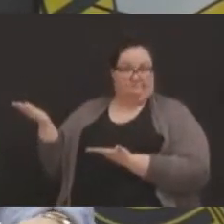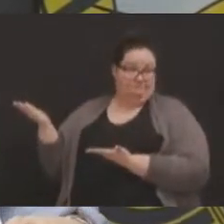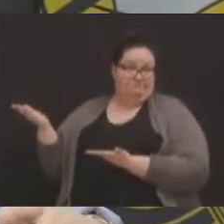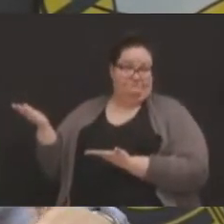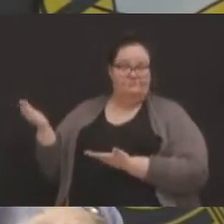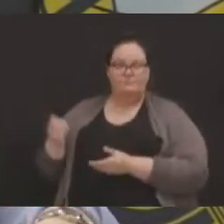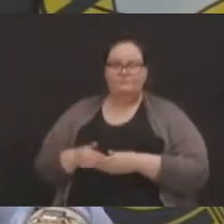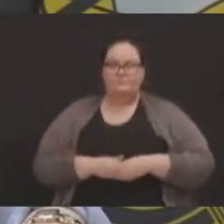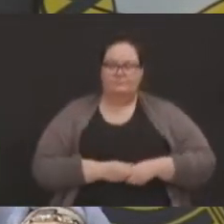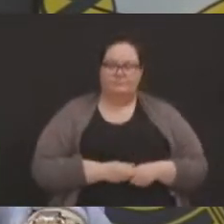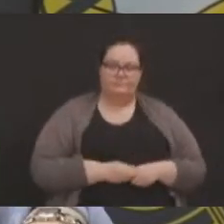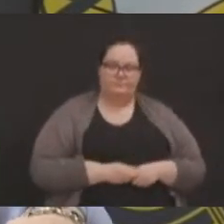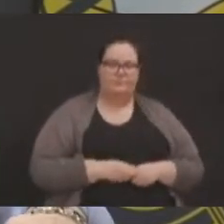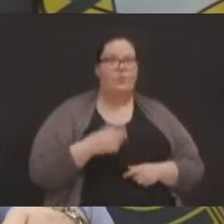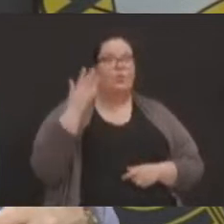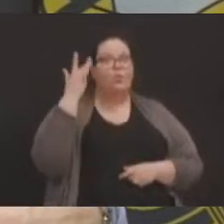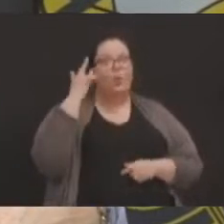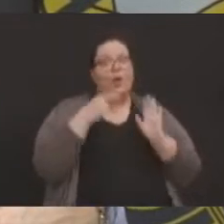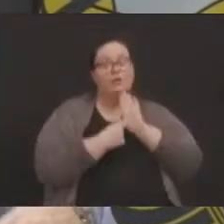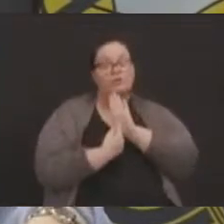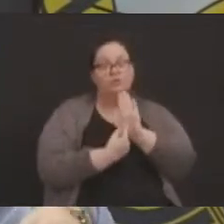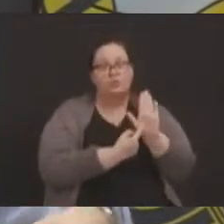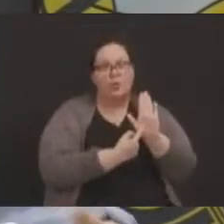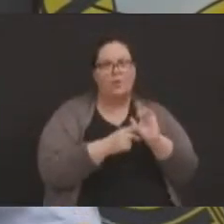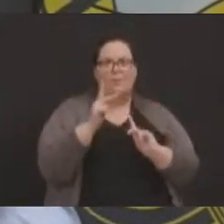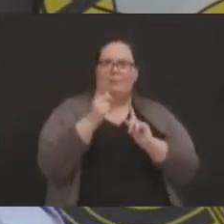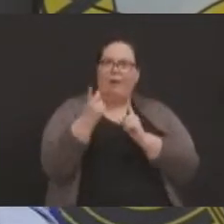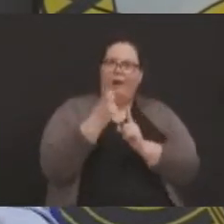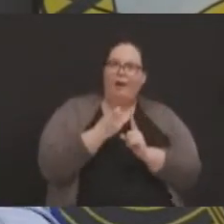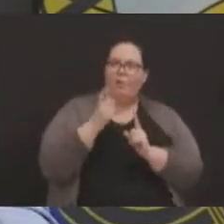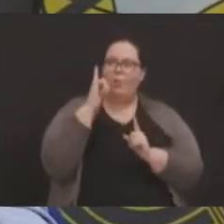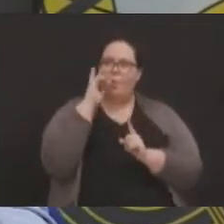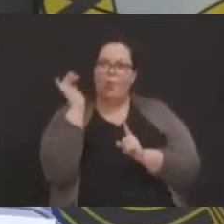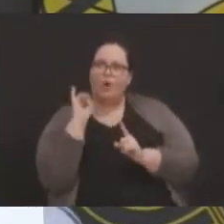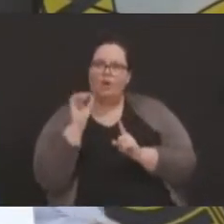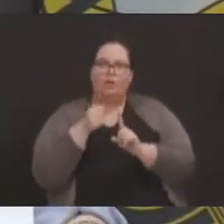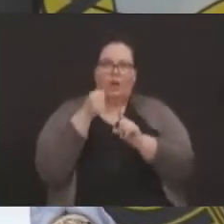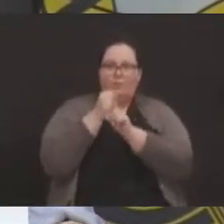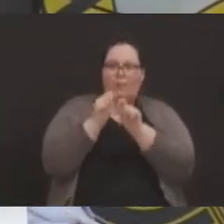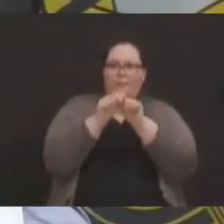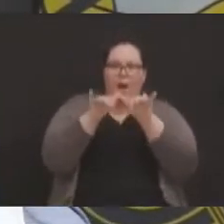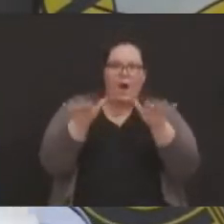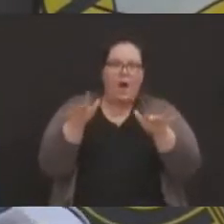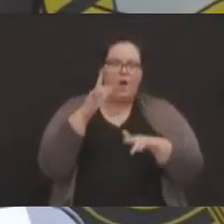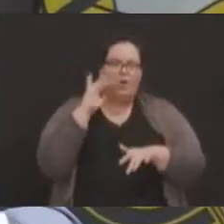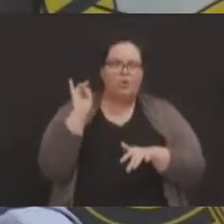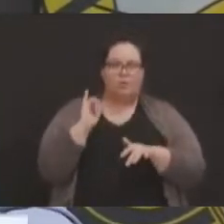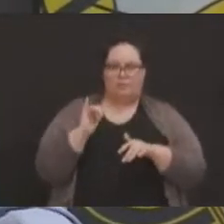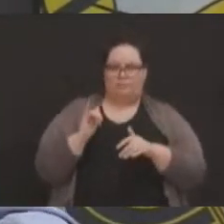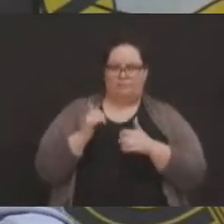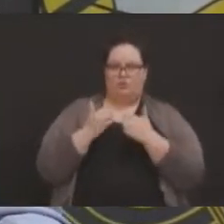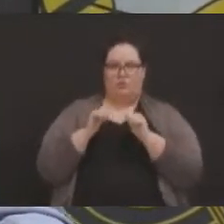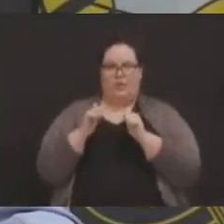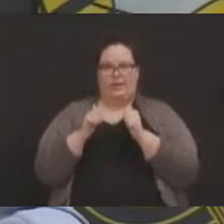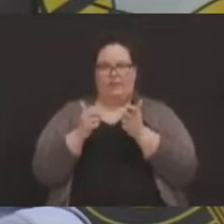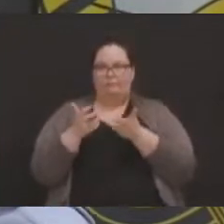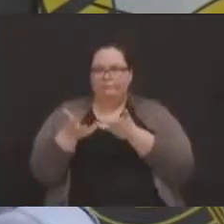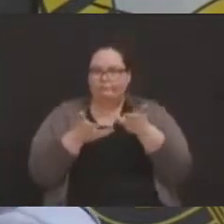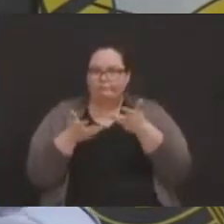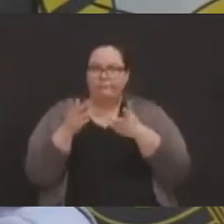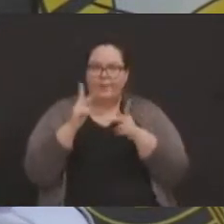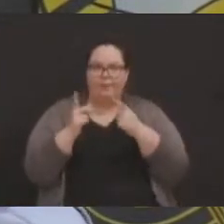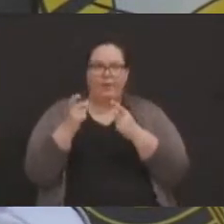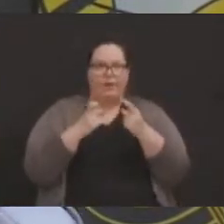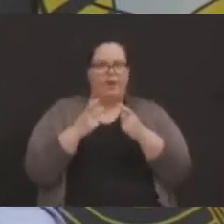sessions, people find the visual aspects of these quite striking. Actually, I don't have the one for Zone 1. Okay,